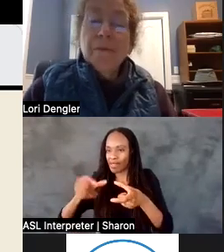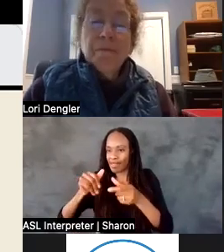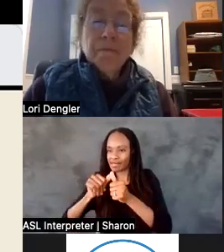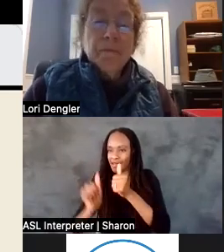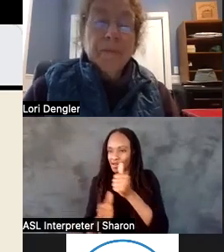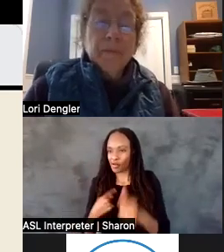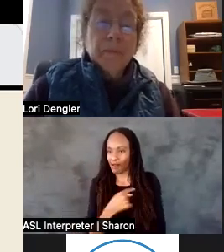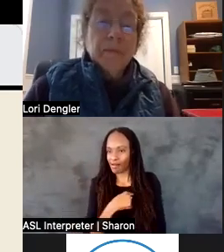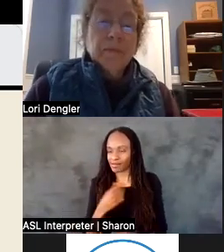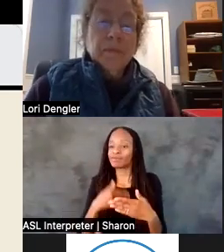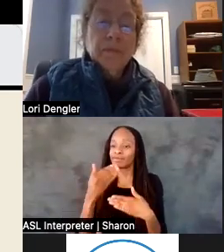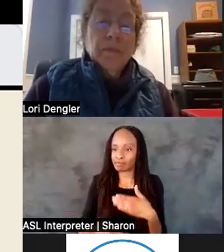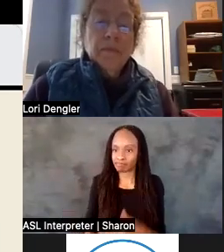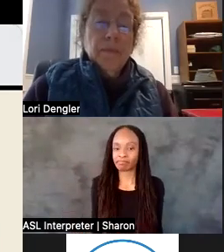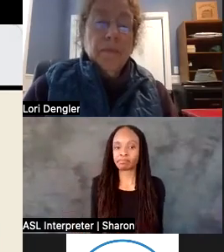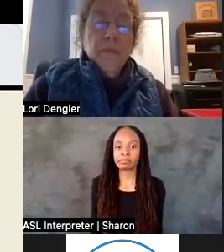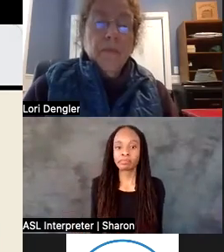slide.